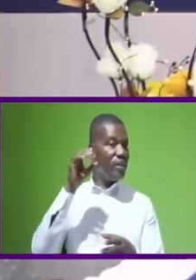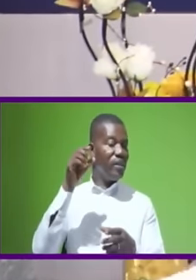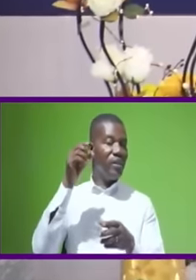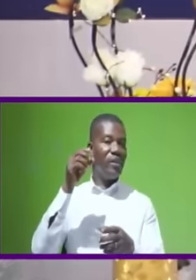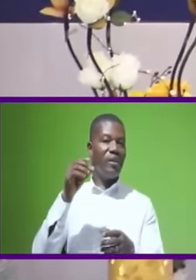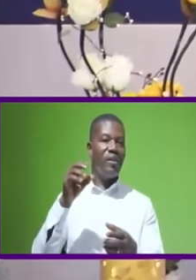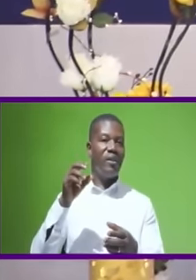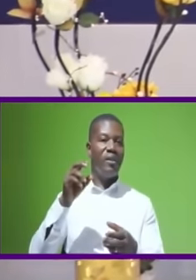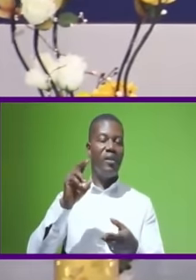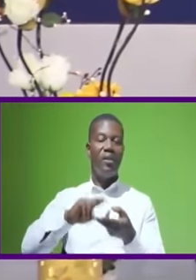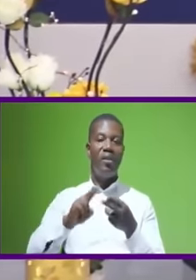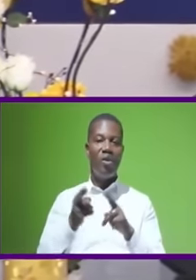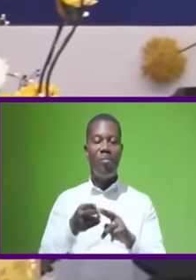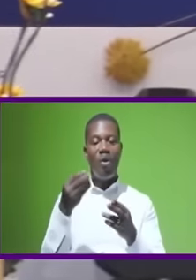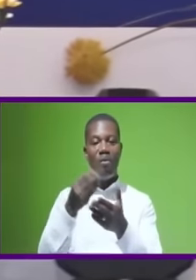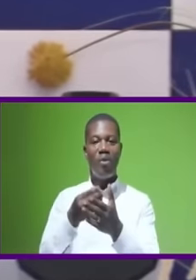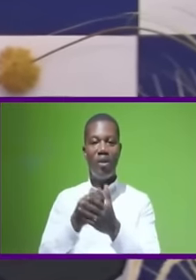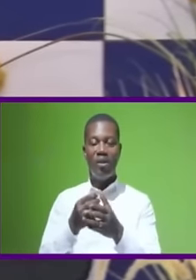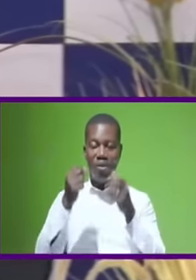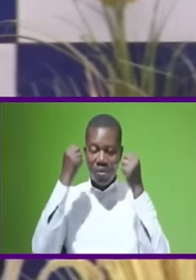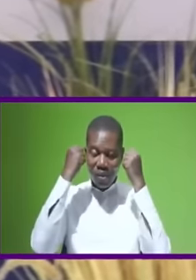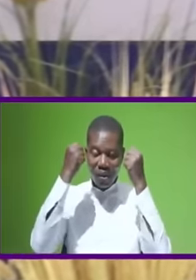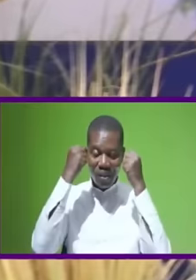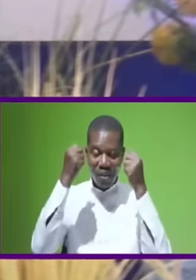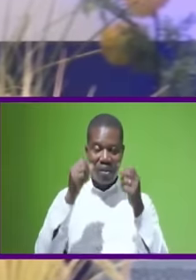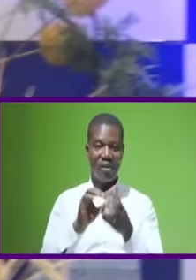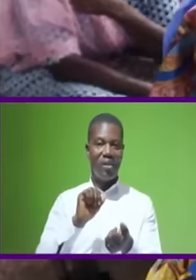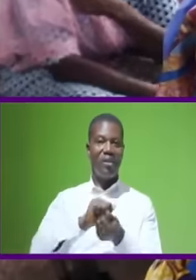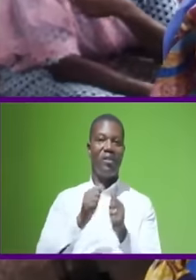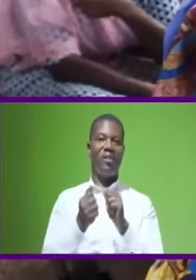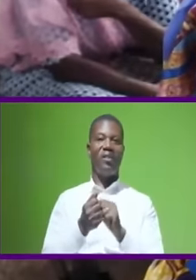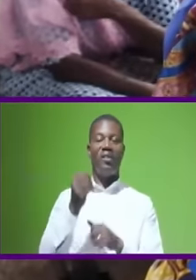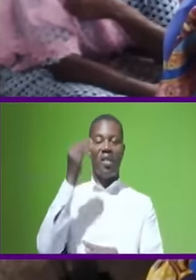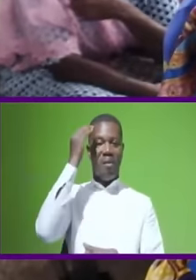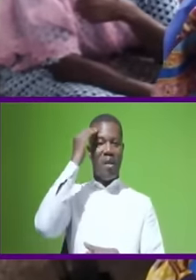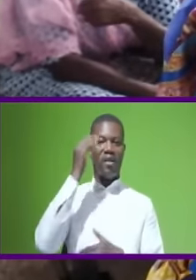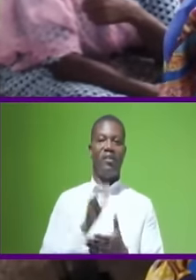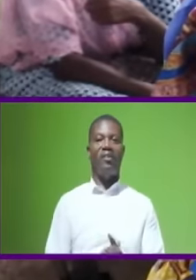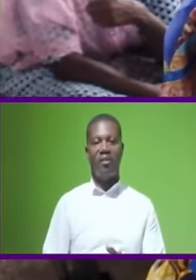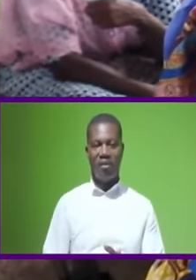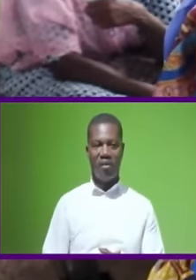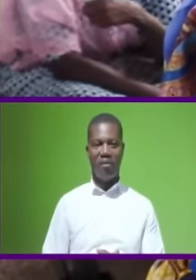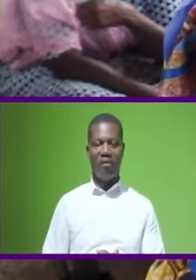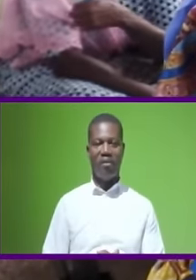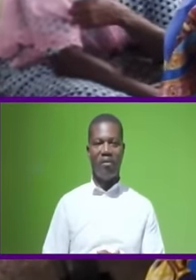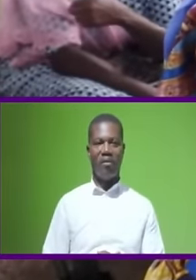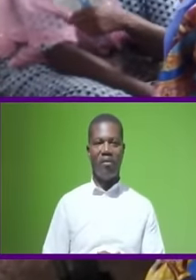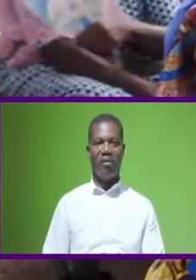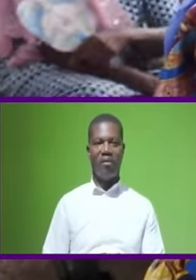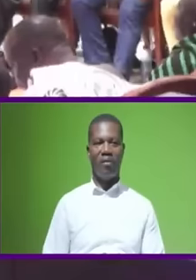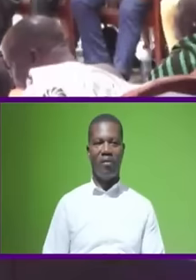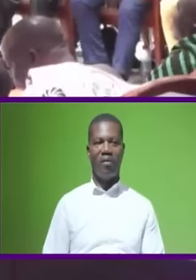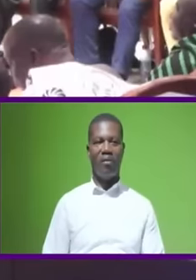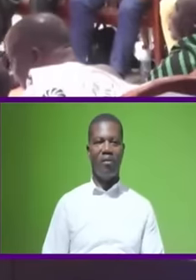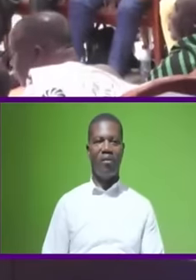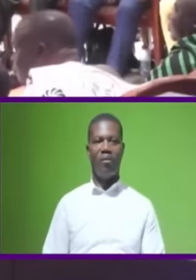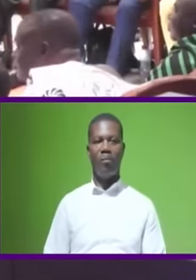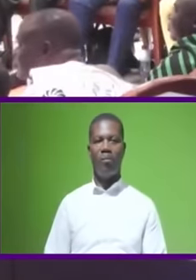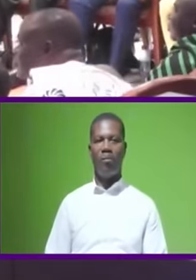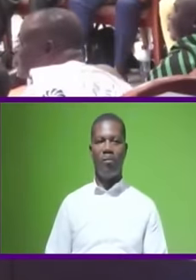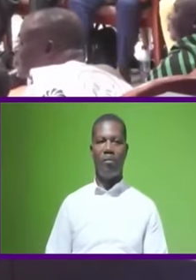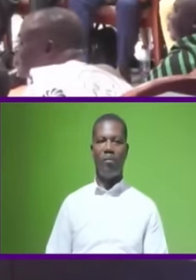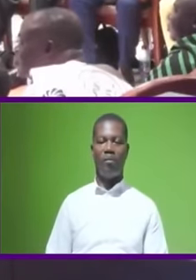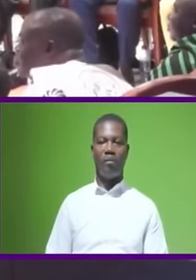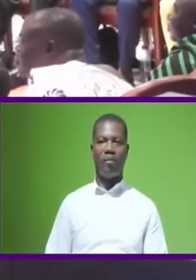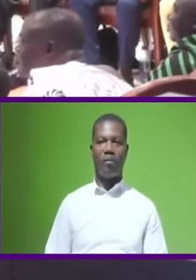even look at your personal giving, your alms and charity that you give to people. You are able to give people some huge sum of monies. How